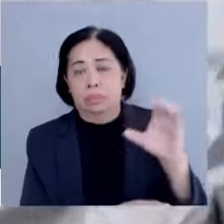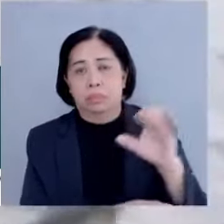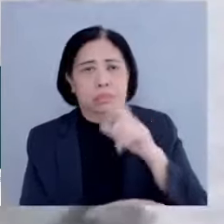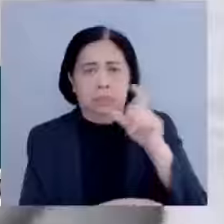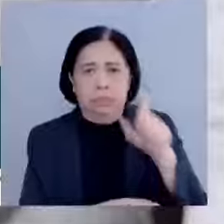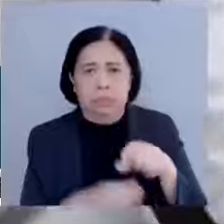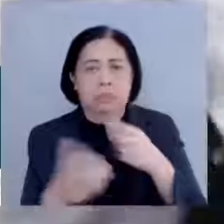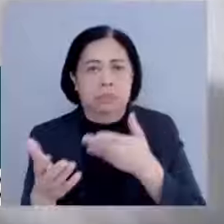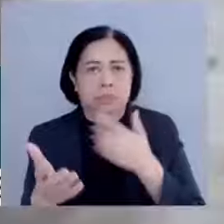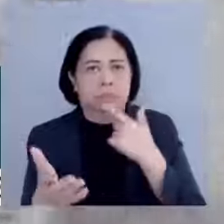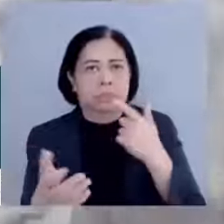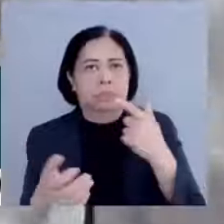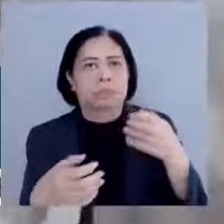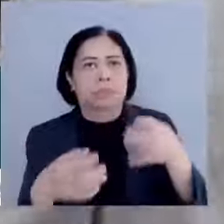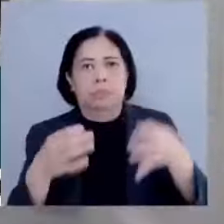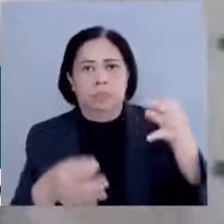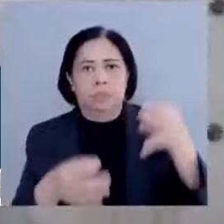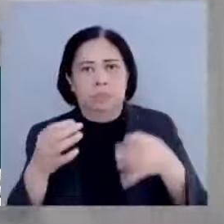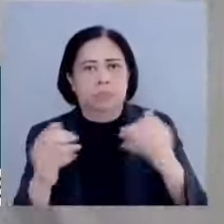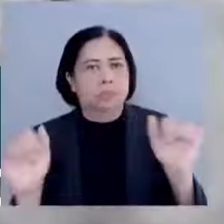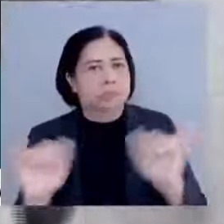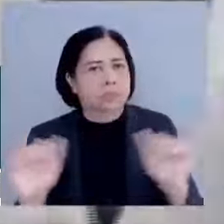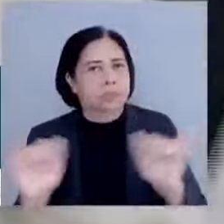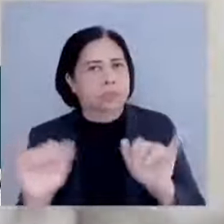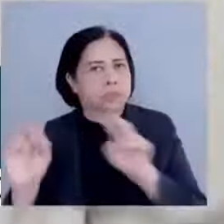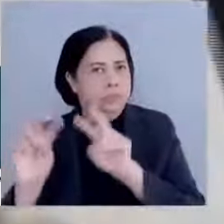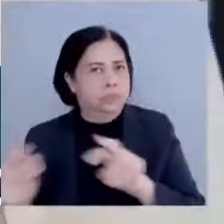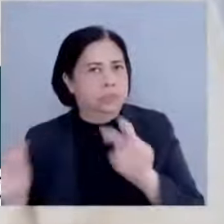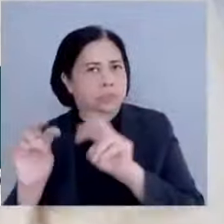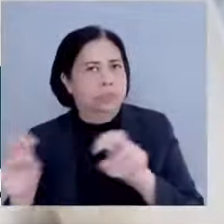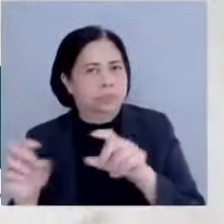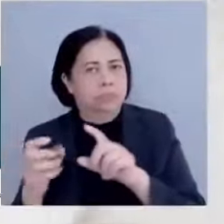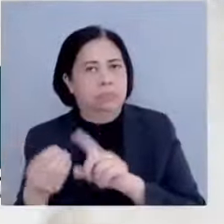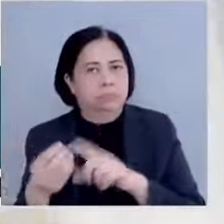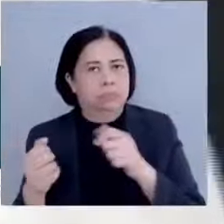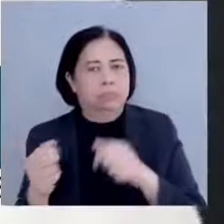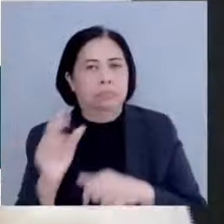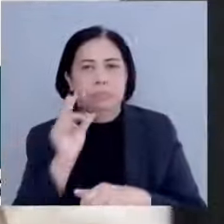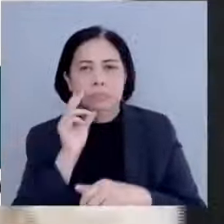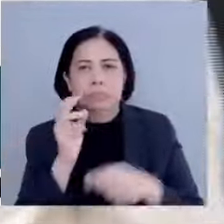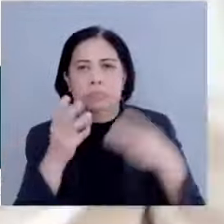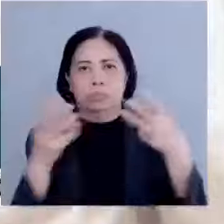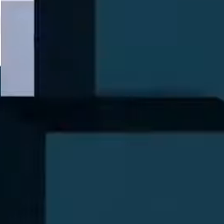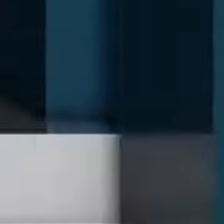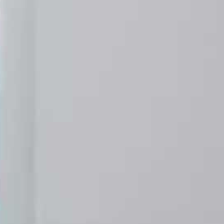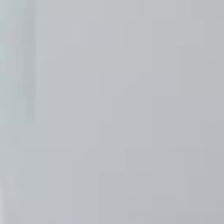tribunal is conducting a similar investigation into Duterte's war on drugs.